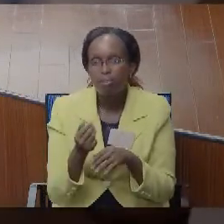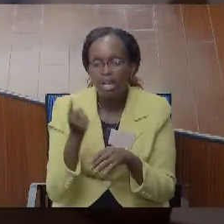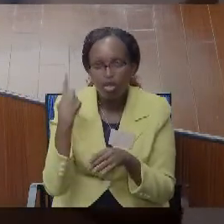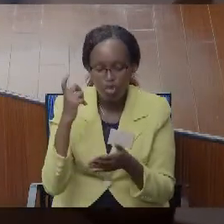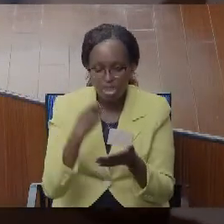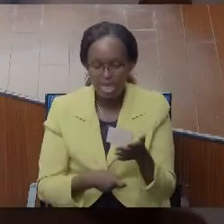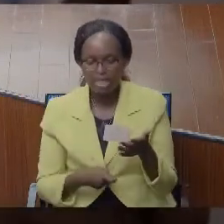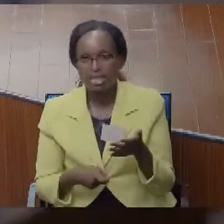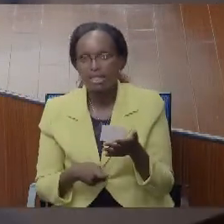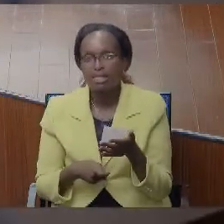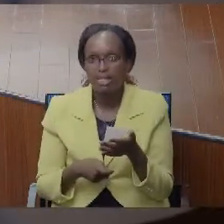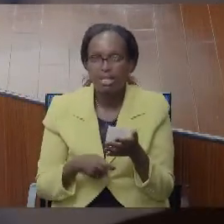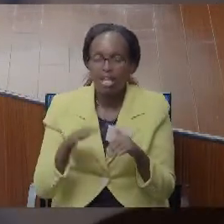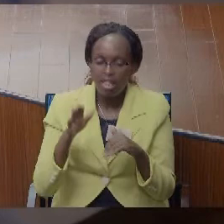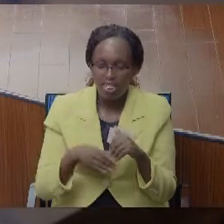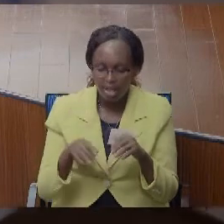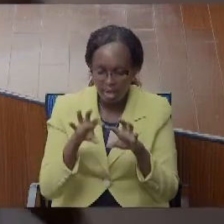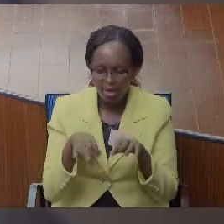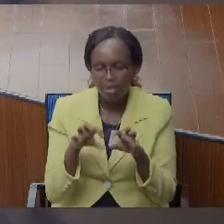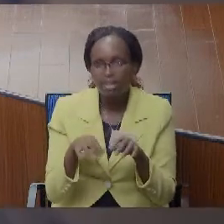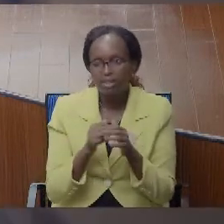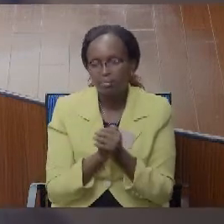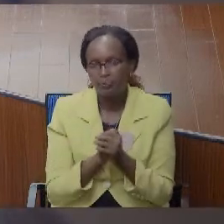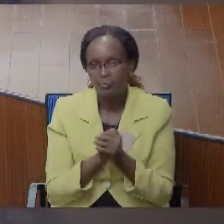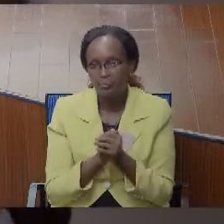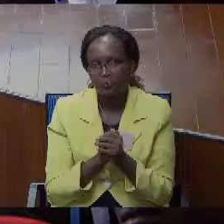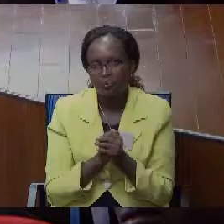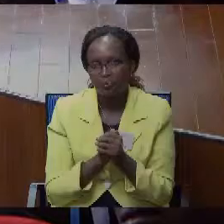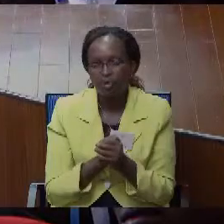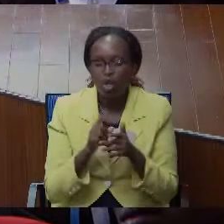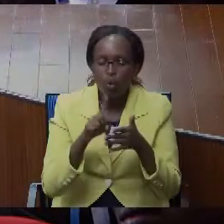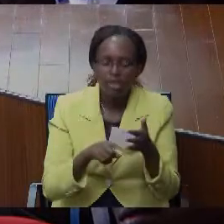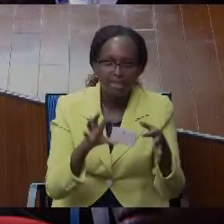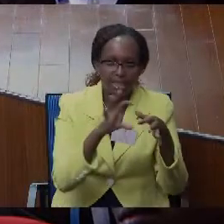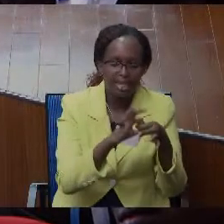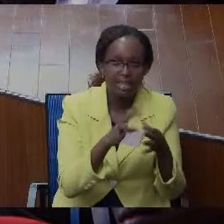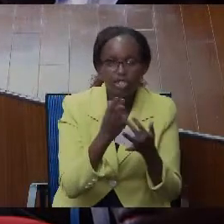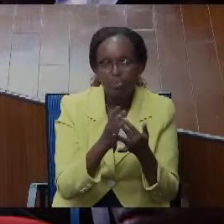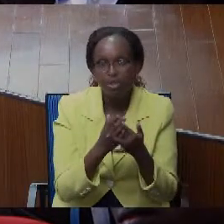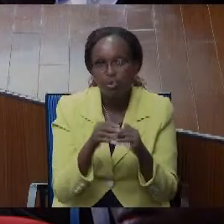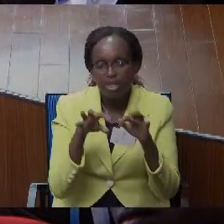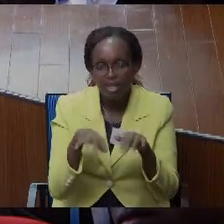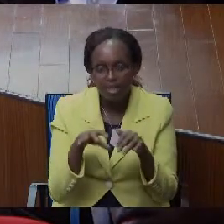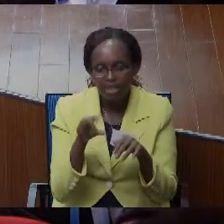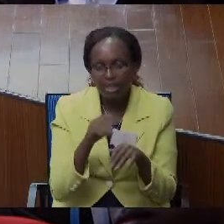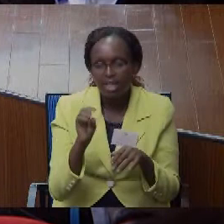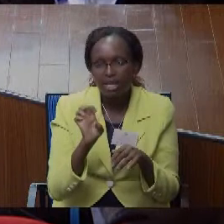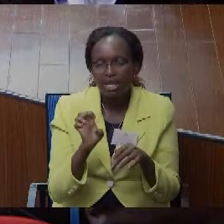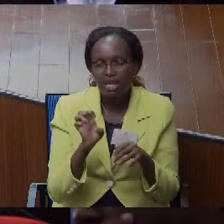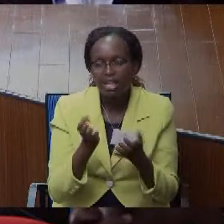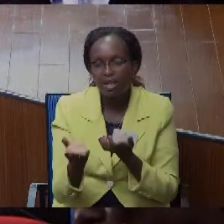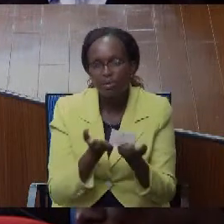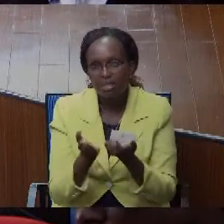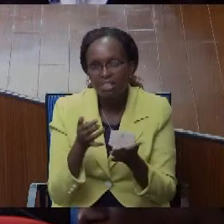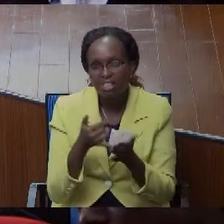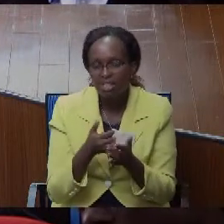tax authority, than agriculture. Now, the linkage between agriculture and e-commerce is automatic, it's